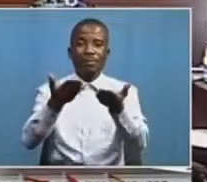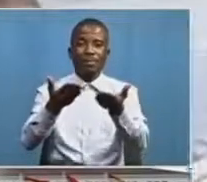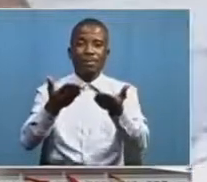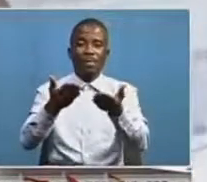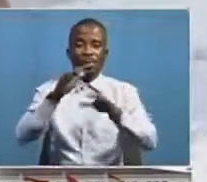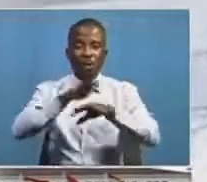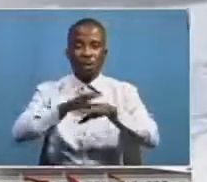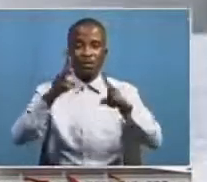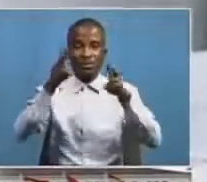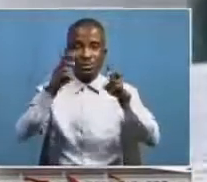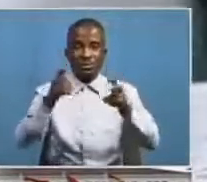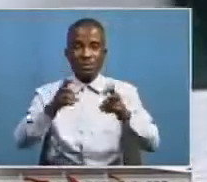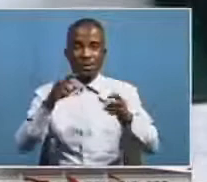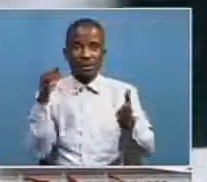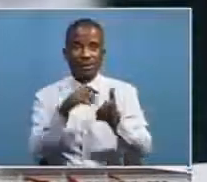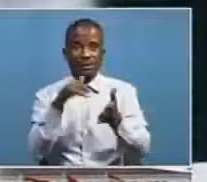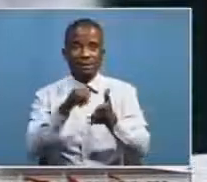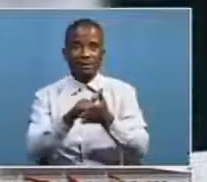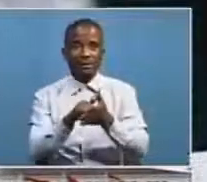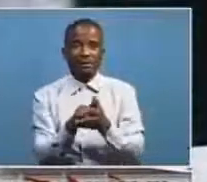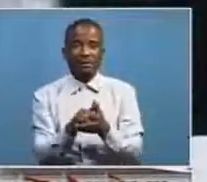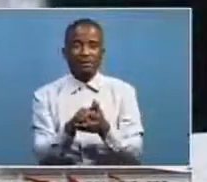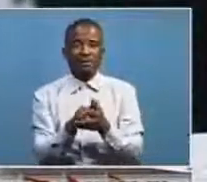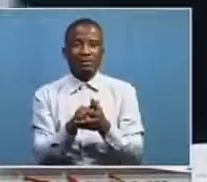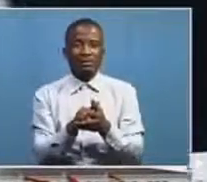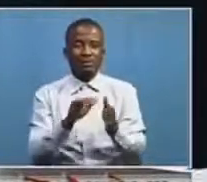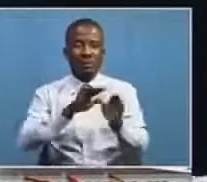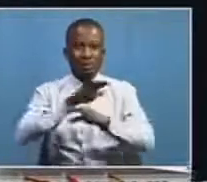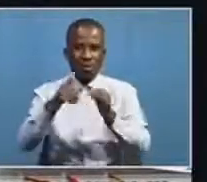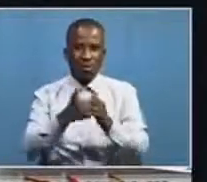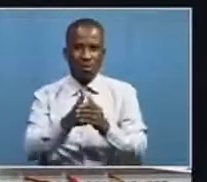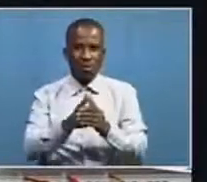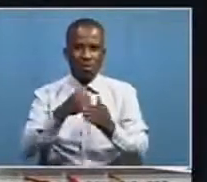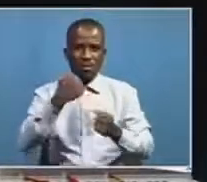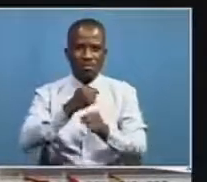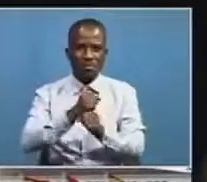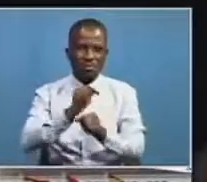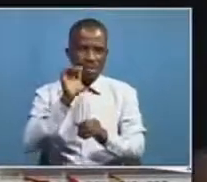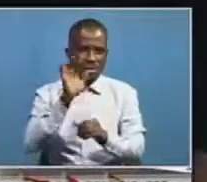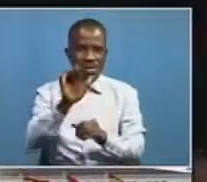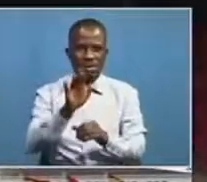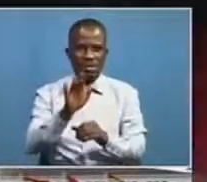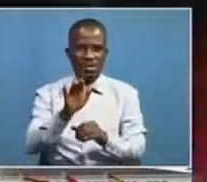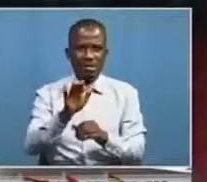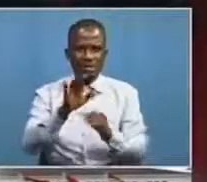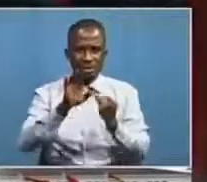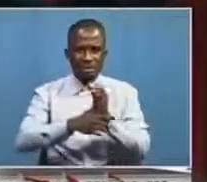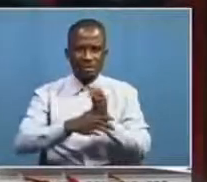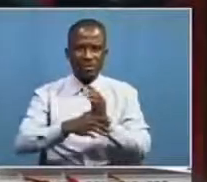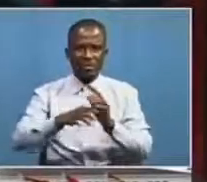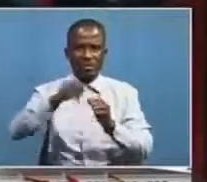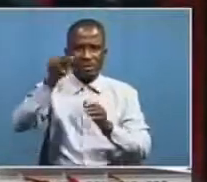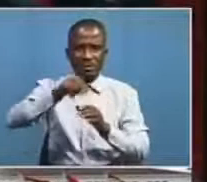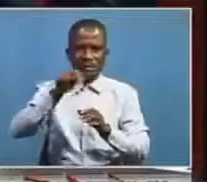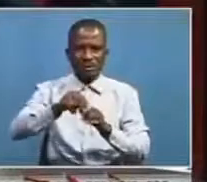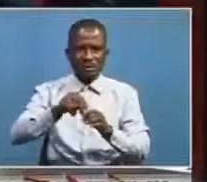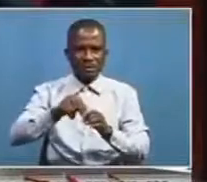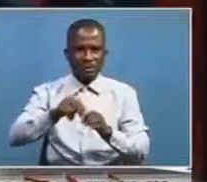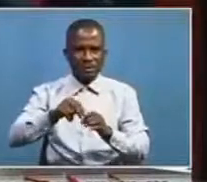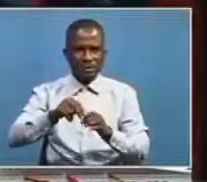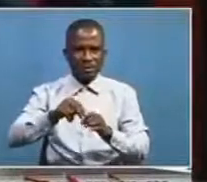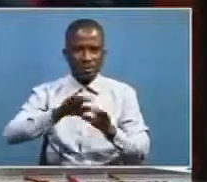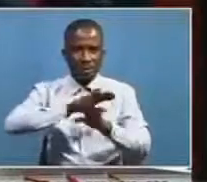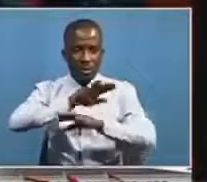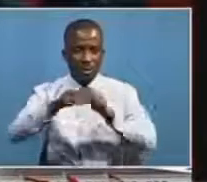issue against that party. 12.1. Except as otherwise provided by law, the burden of persuasion requires proof by a preponderance of